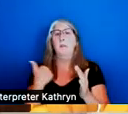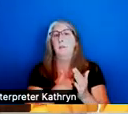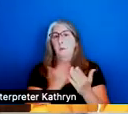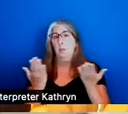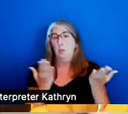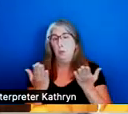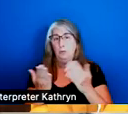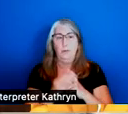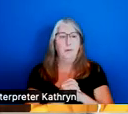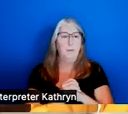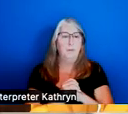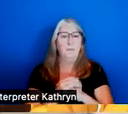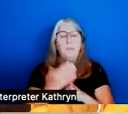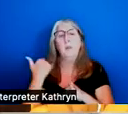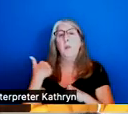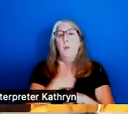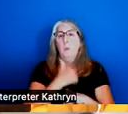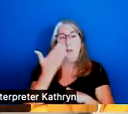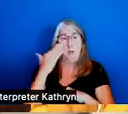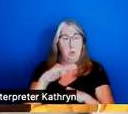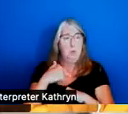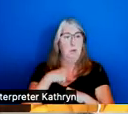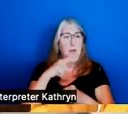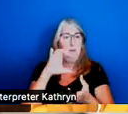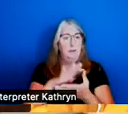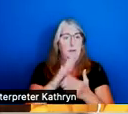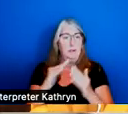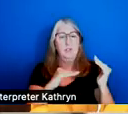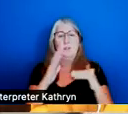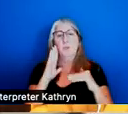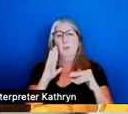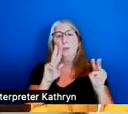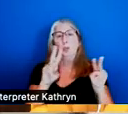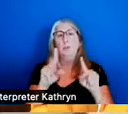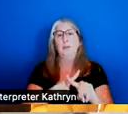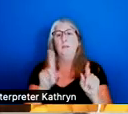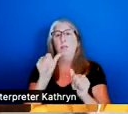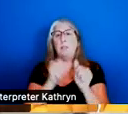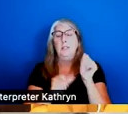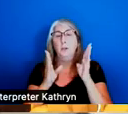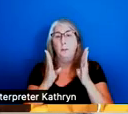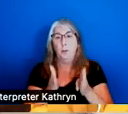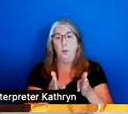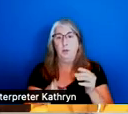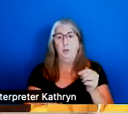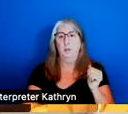serve. We know, I believe, that that justice is going to look different for each and every person.